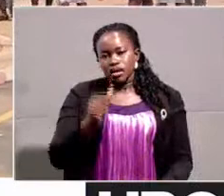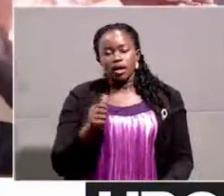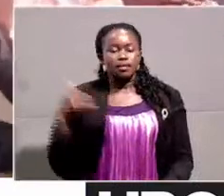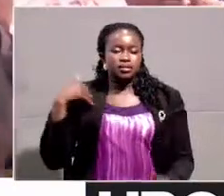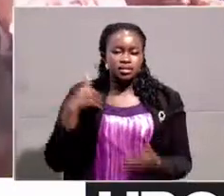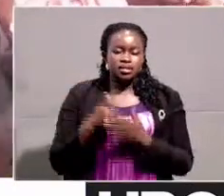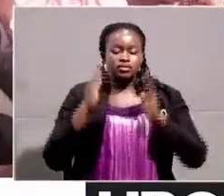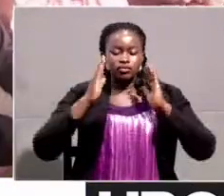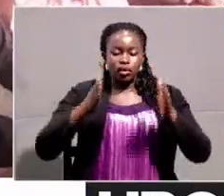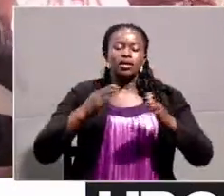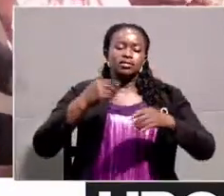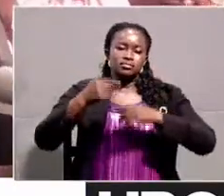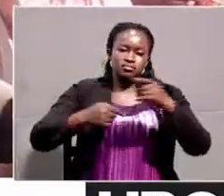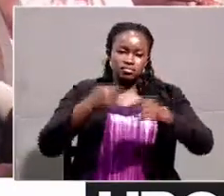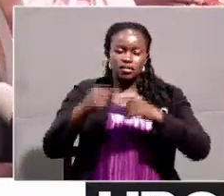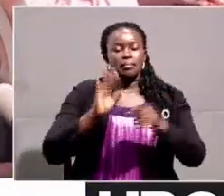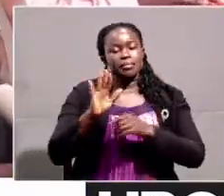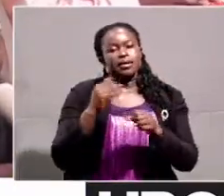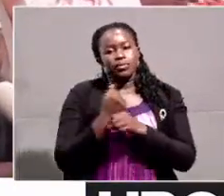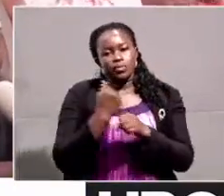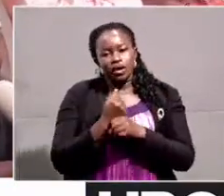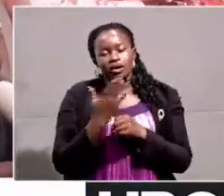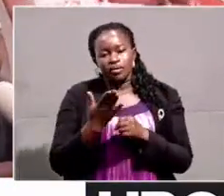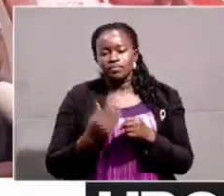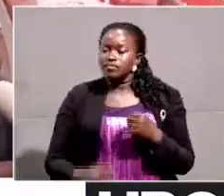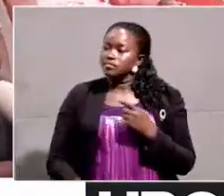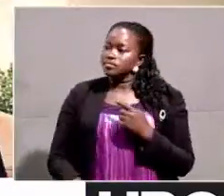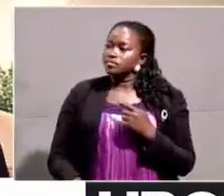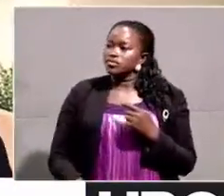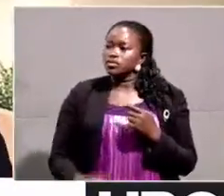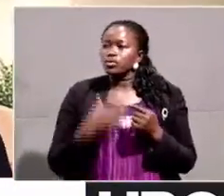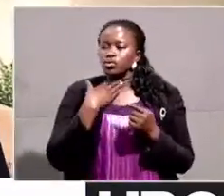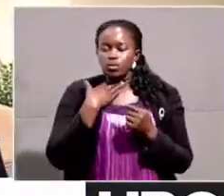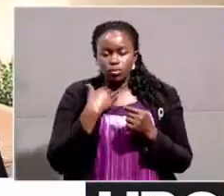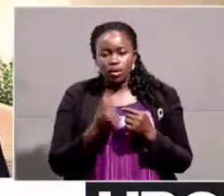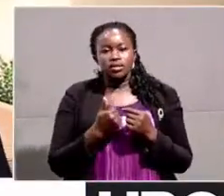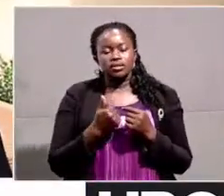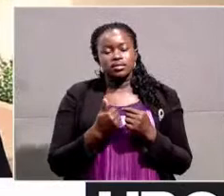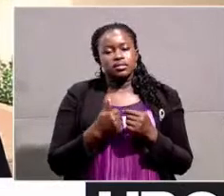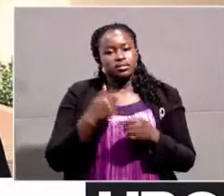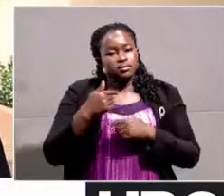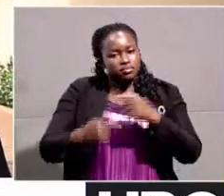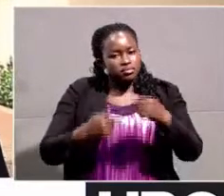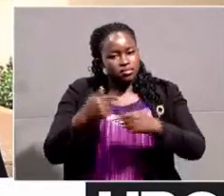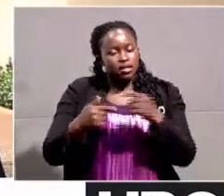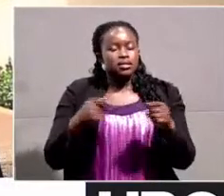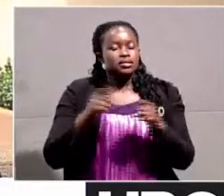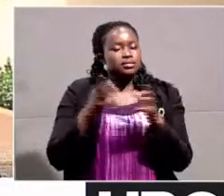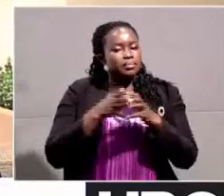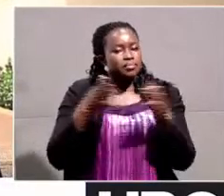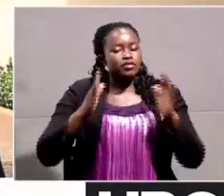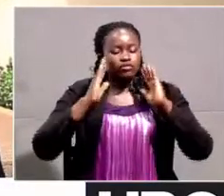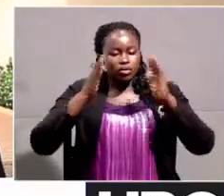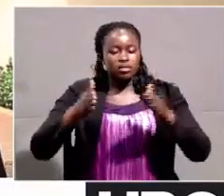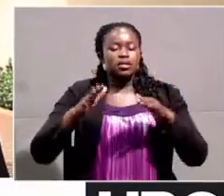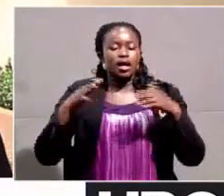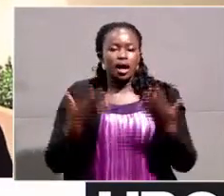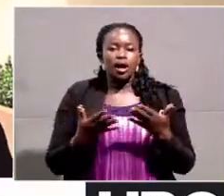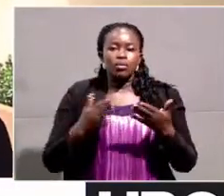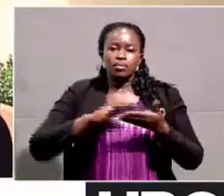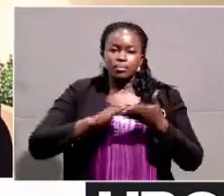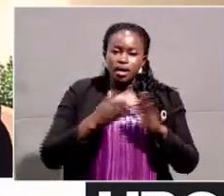on sustainability of their operations. We're targeting sustainability significantly, and the main focus is how we become as an